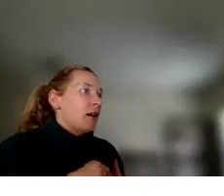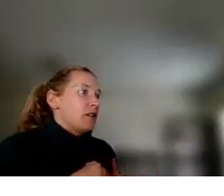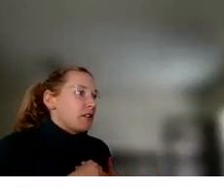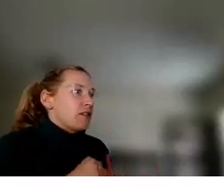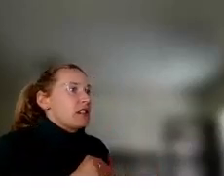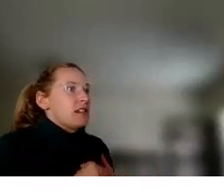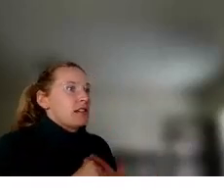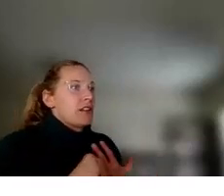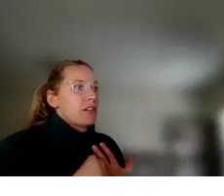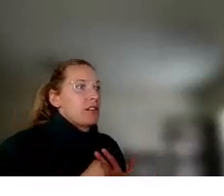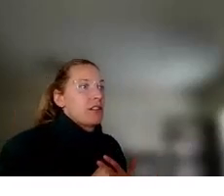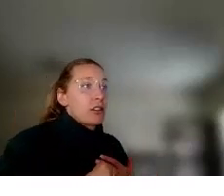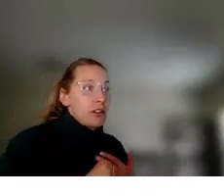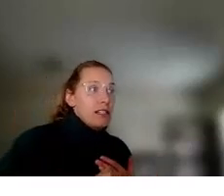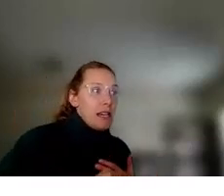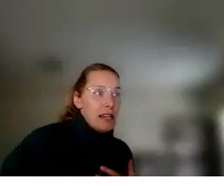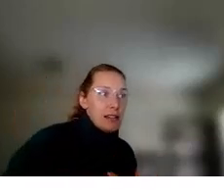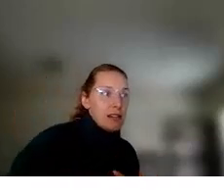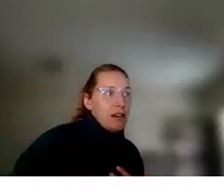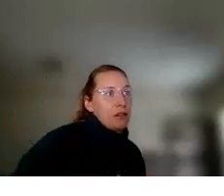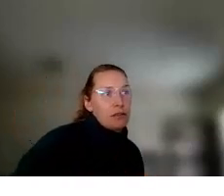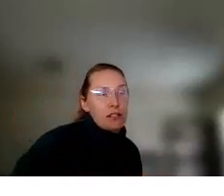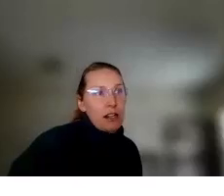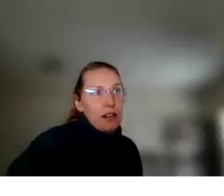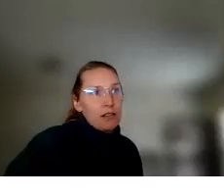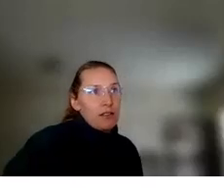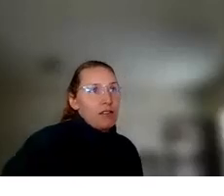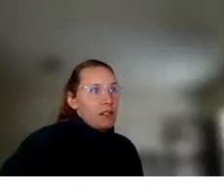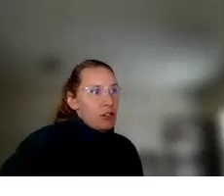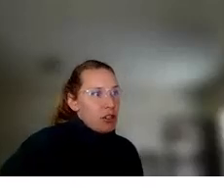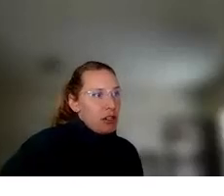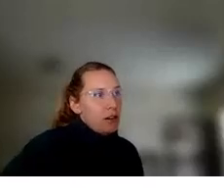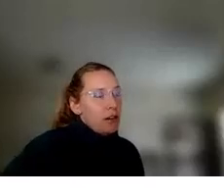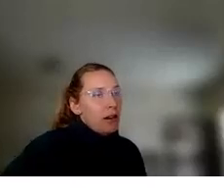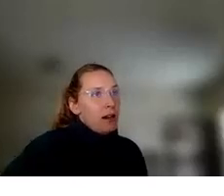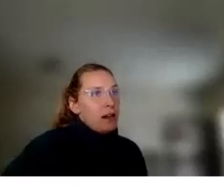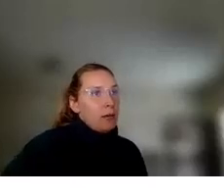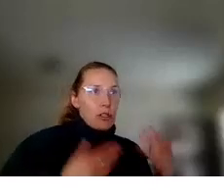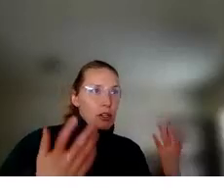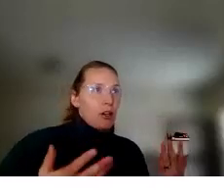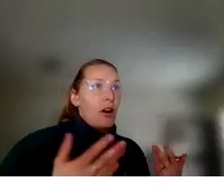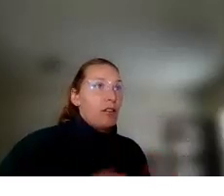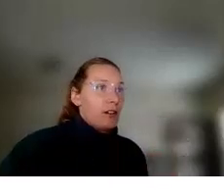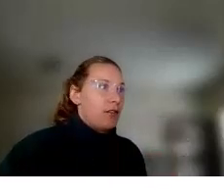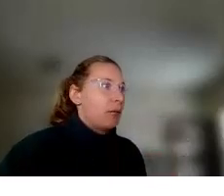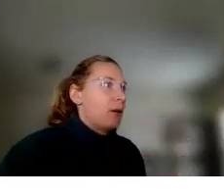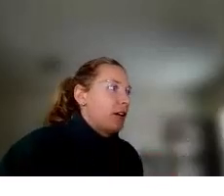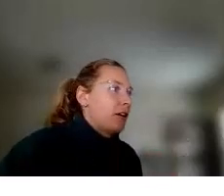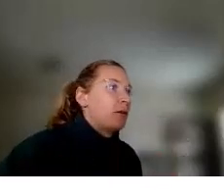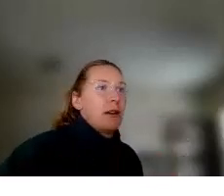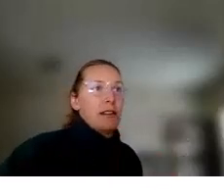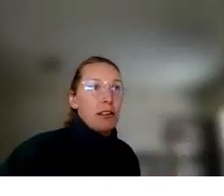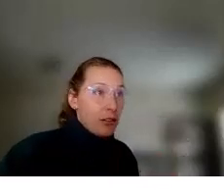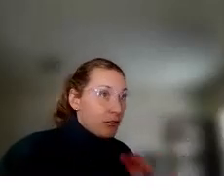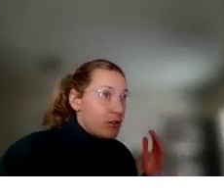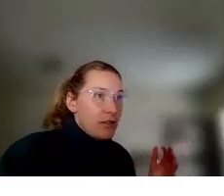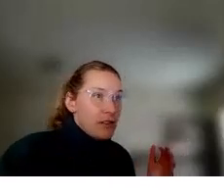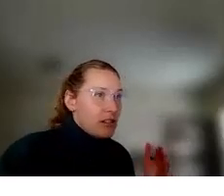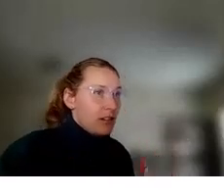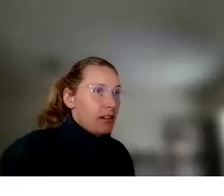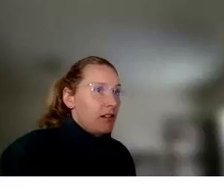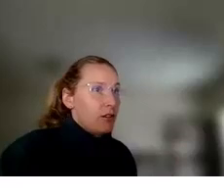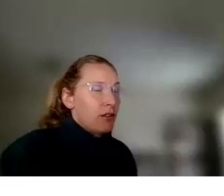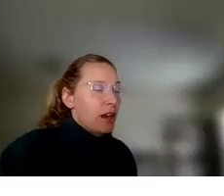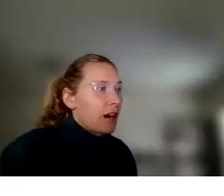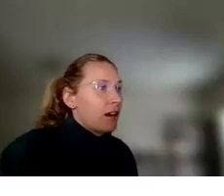requiring the services every 30 days in oversight of a physician. I'm sure you're all very familiar with the